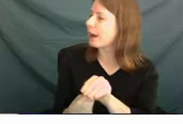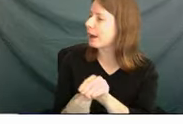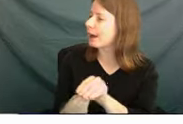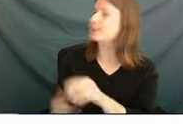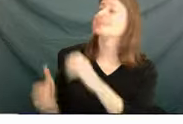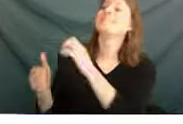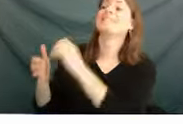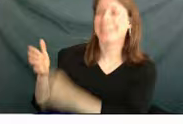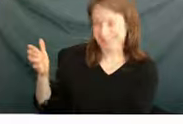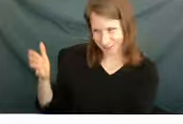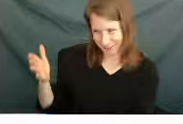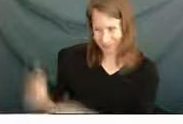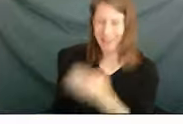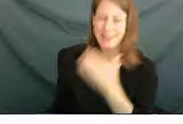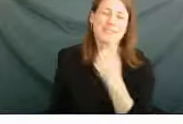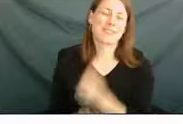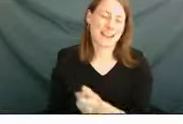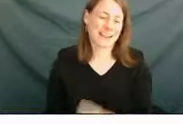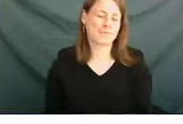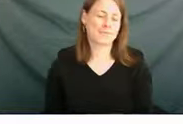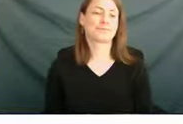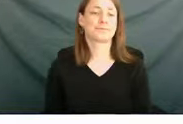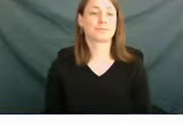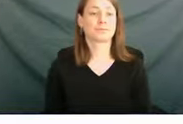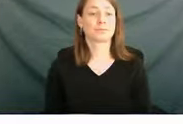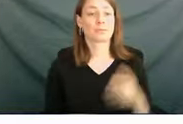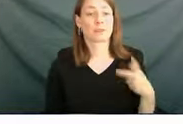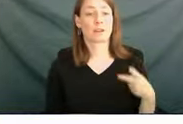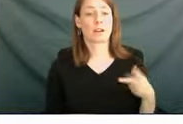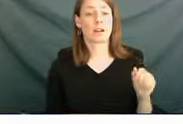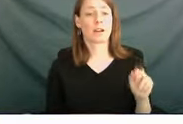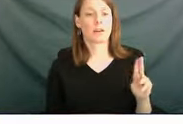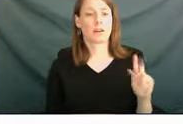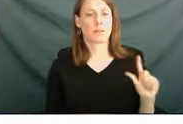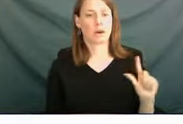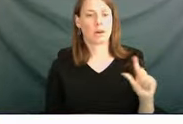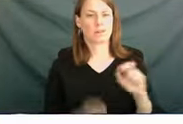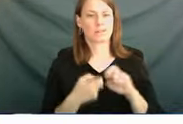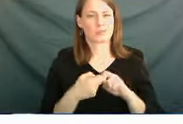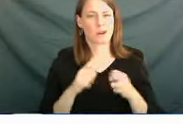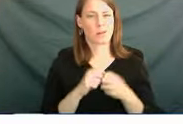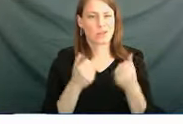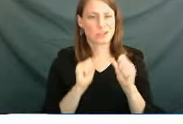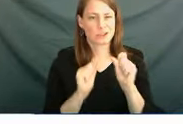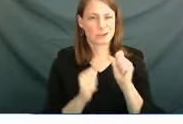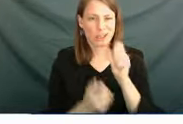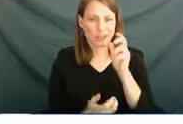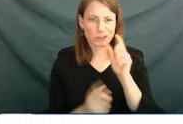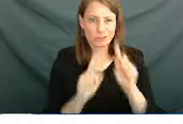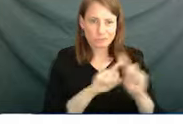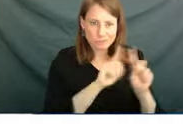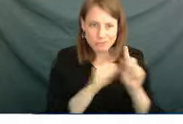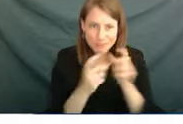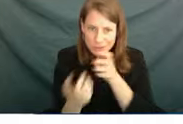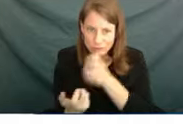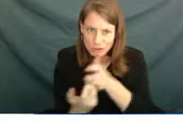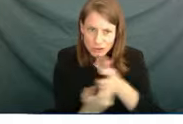to differentiate his teaching. Jessica, can you give me both division facts for this one?